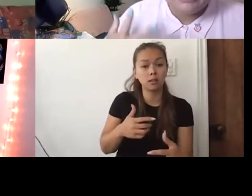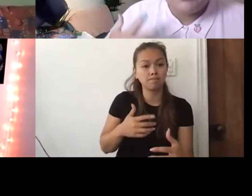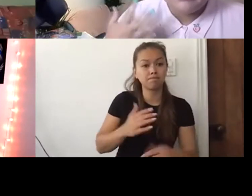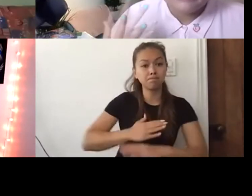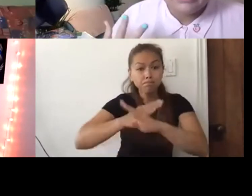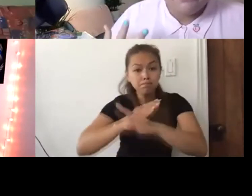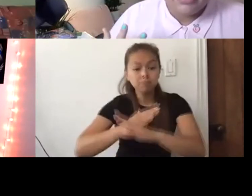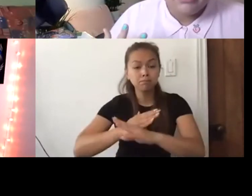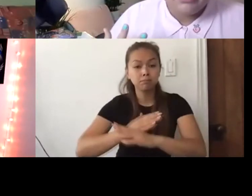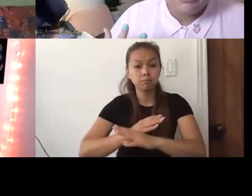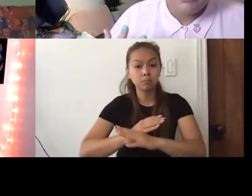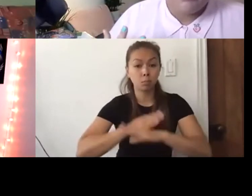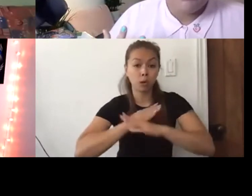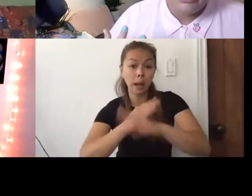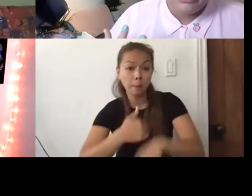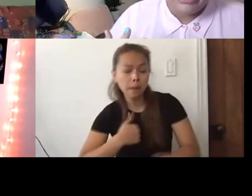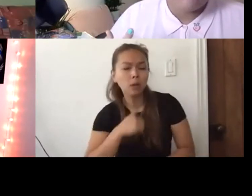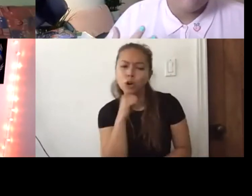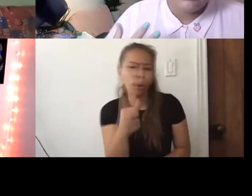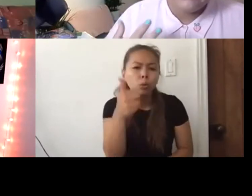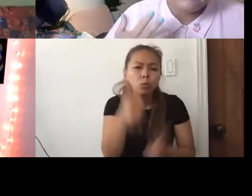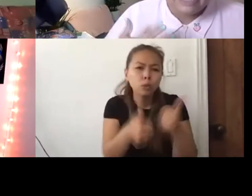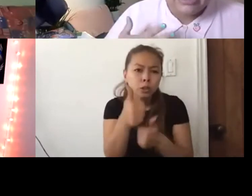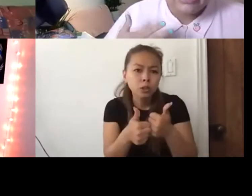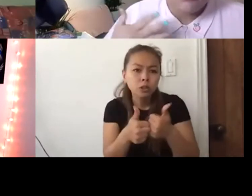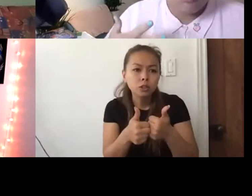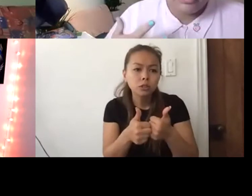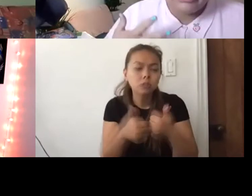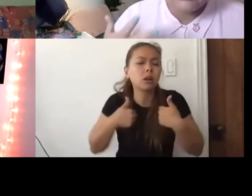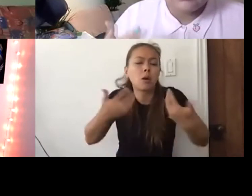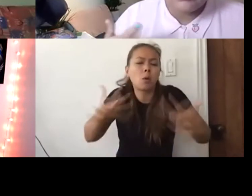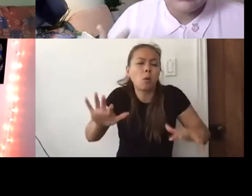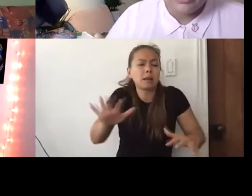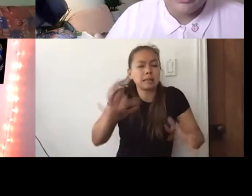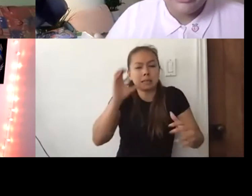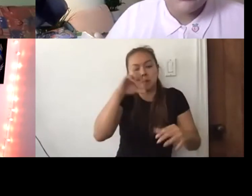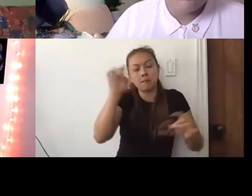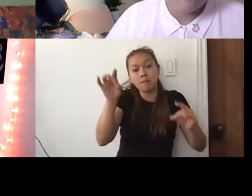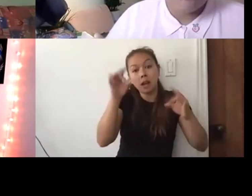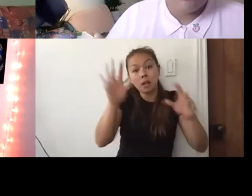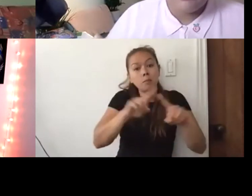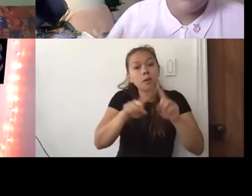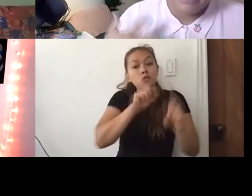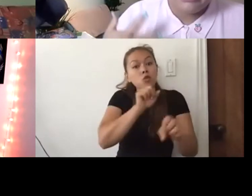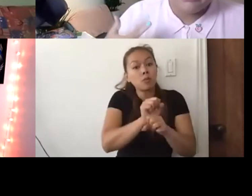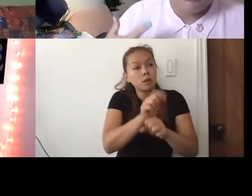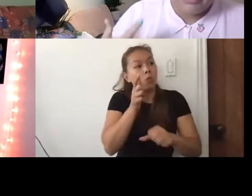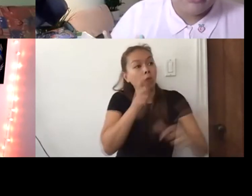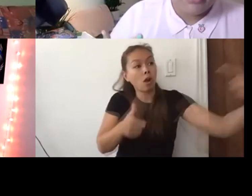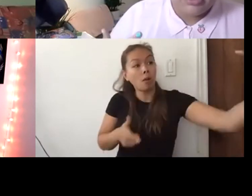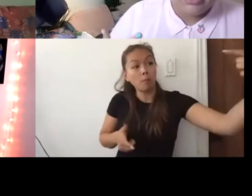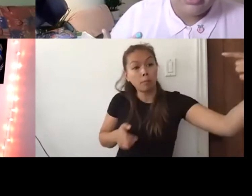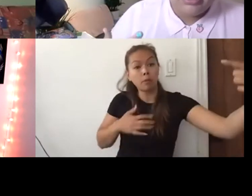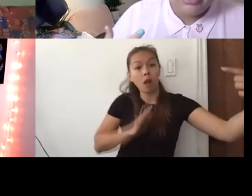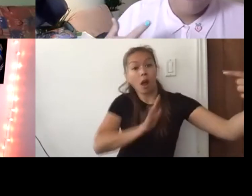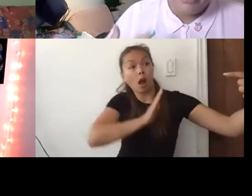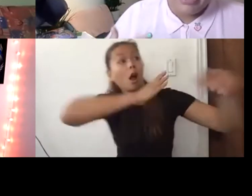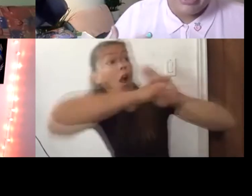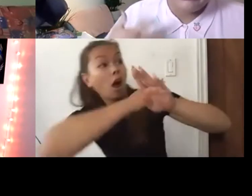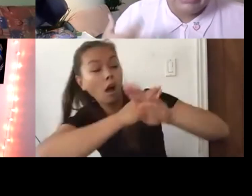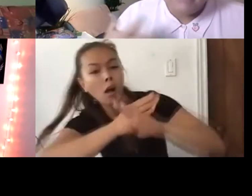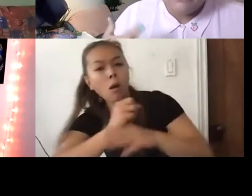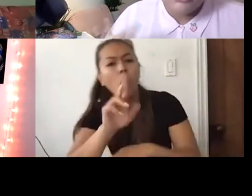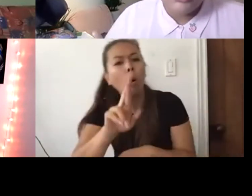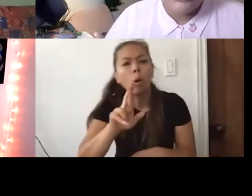there's something different about actually standing and working in solidarity to ensure that my liberation,